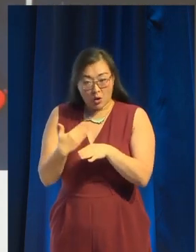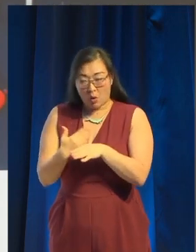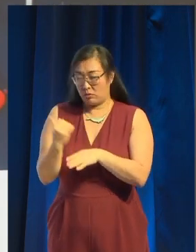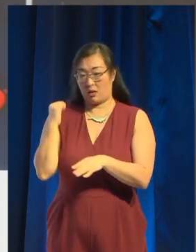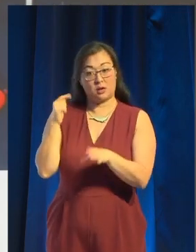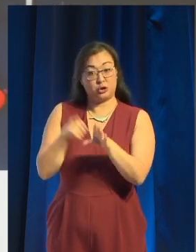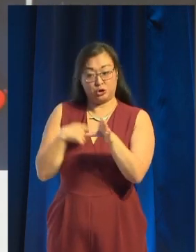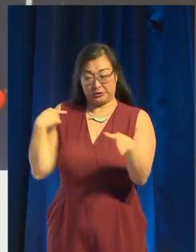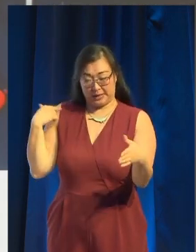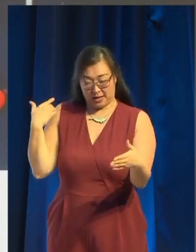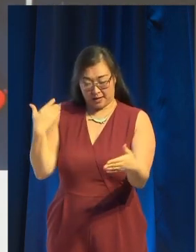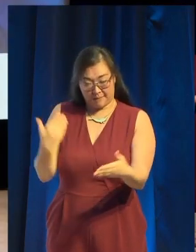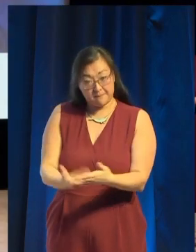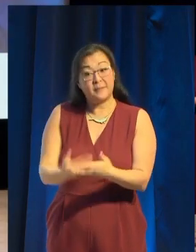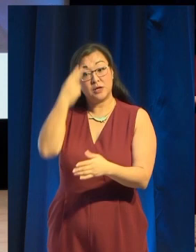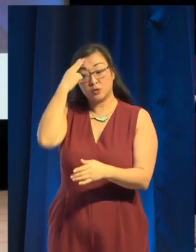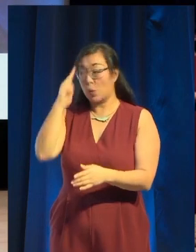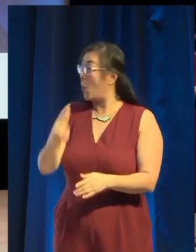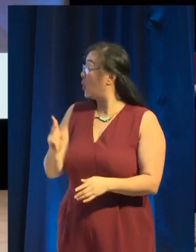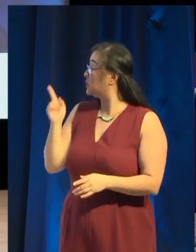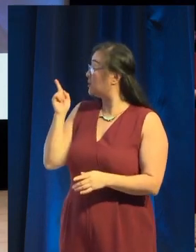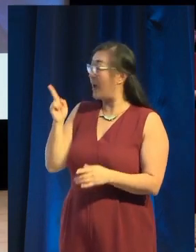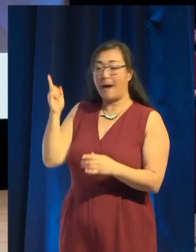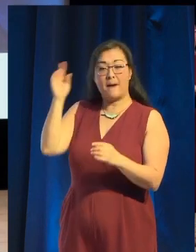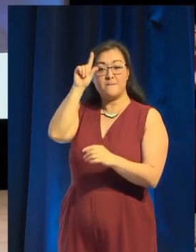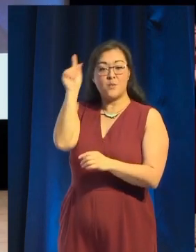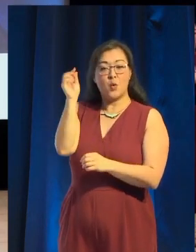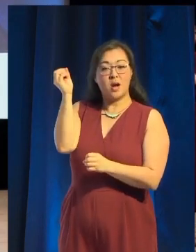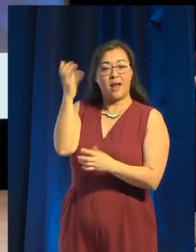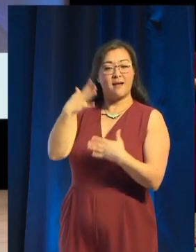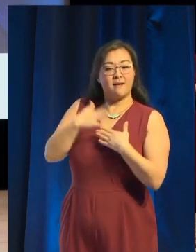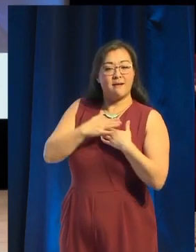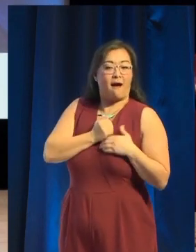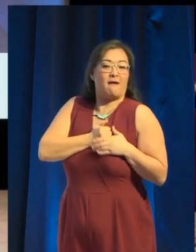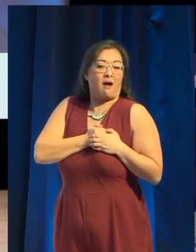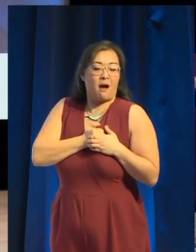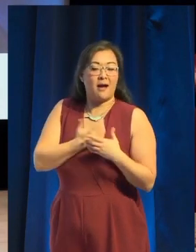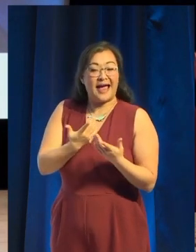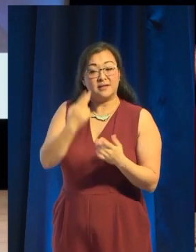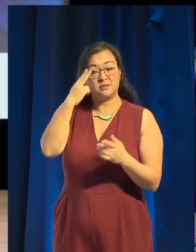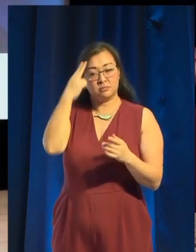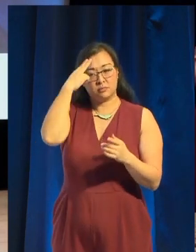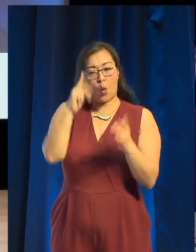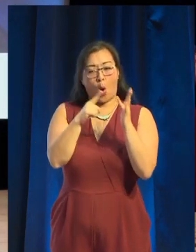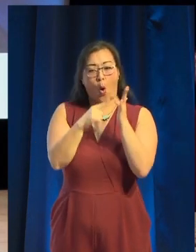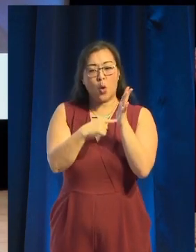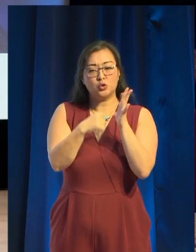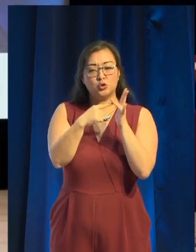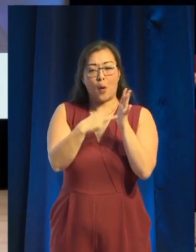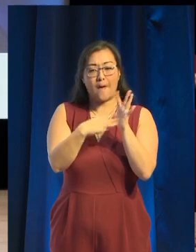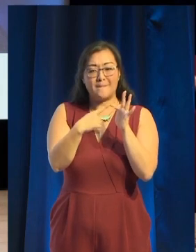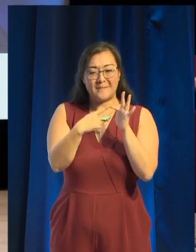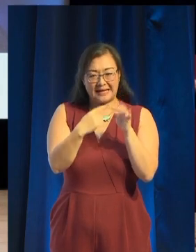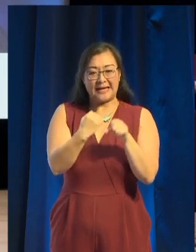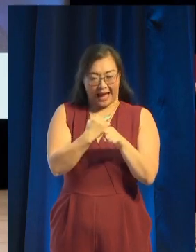and it's called Moonlight Lovers, and it is an Otome game, and it is made by the French studio